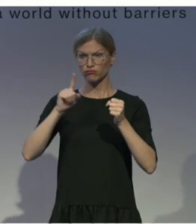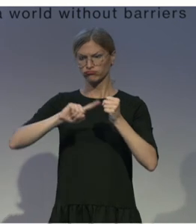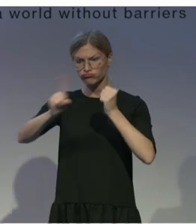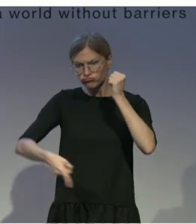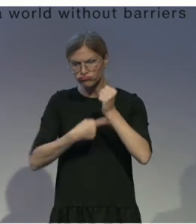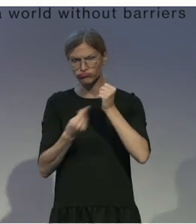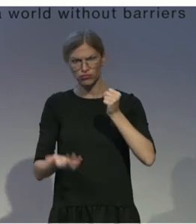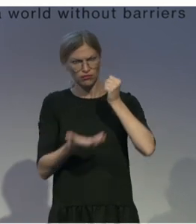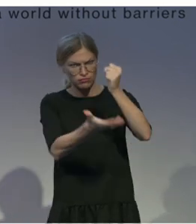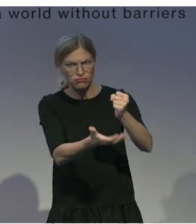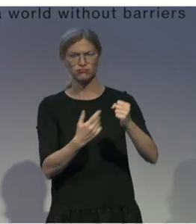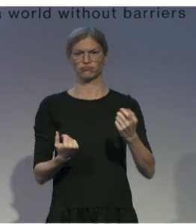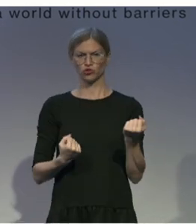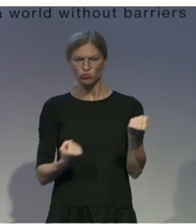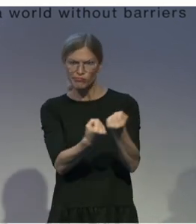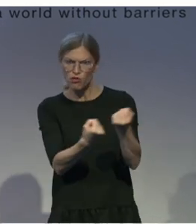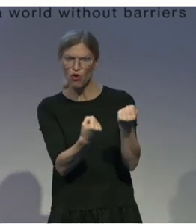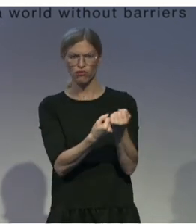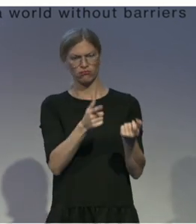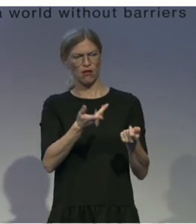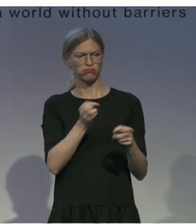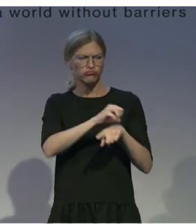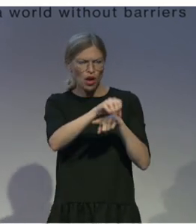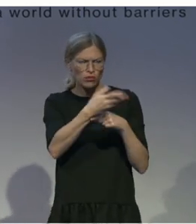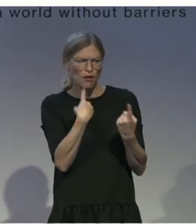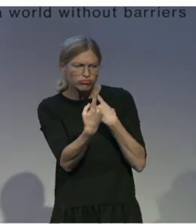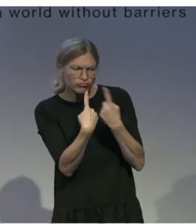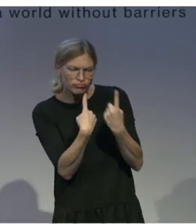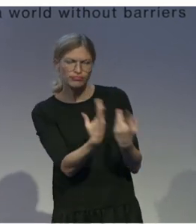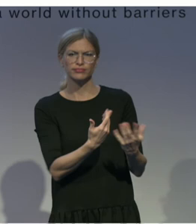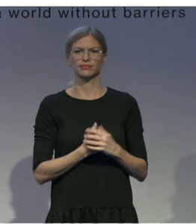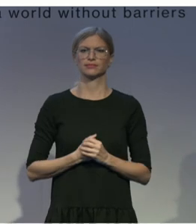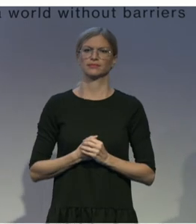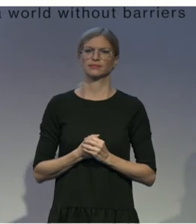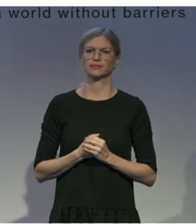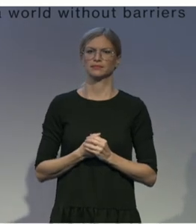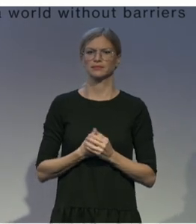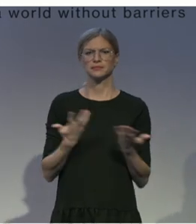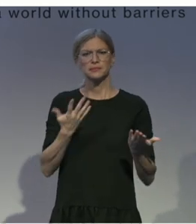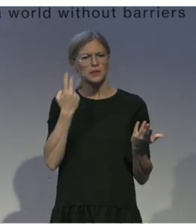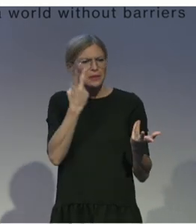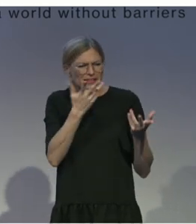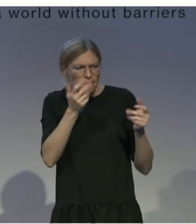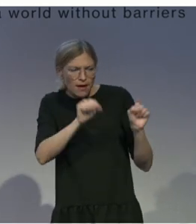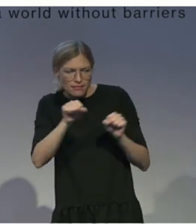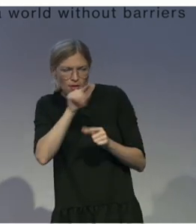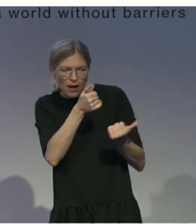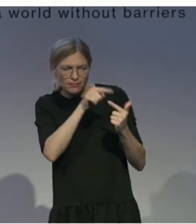commune council on disability data management, training capacity building to commune